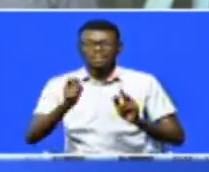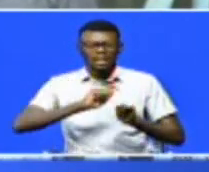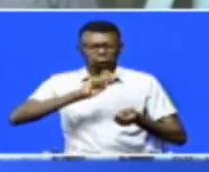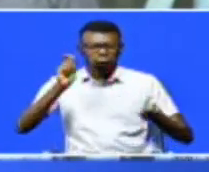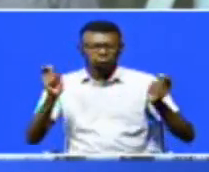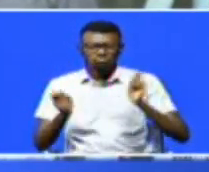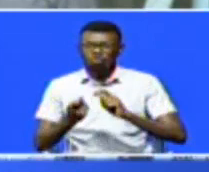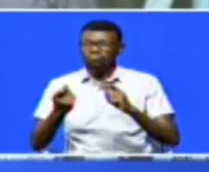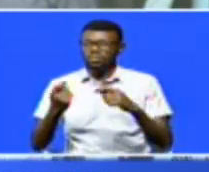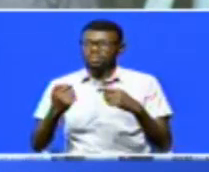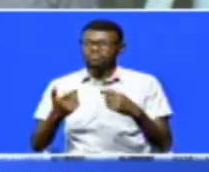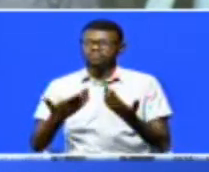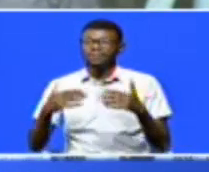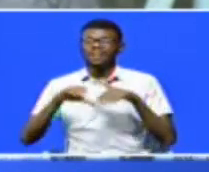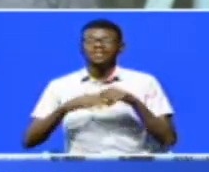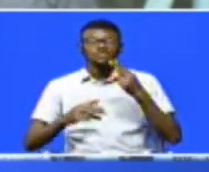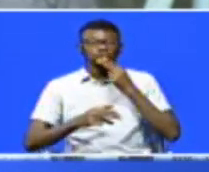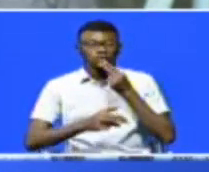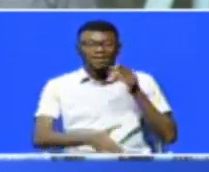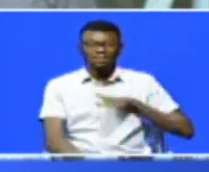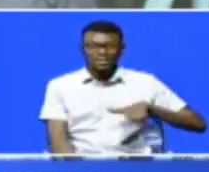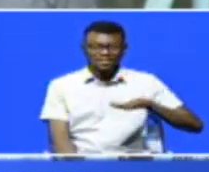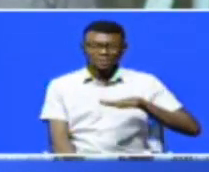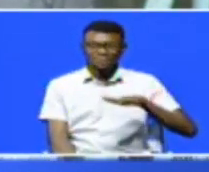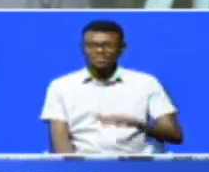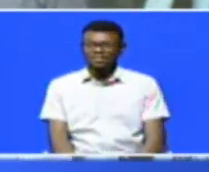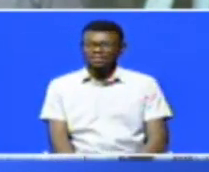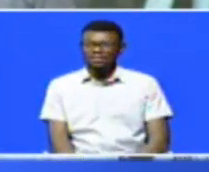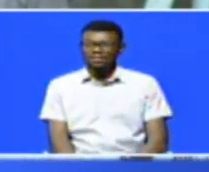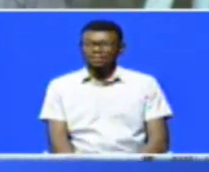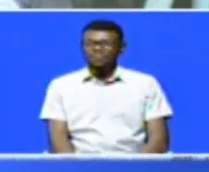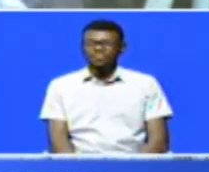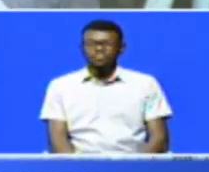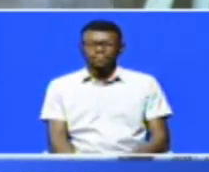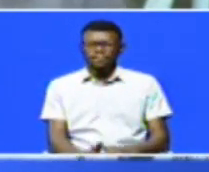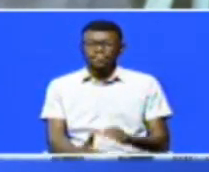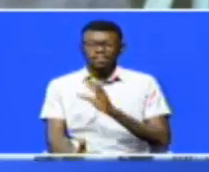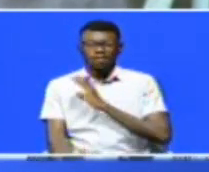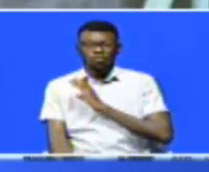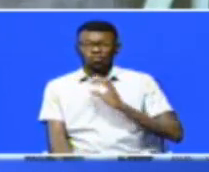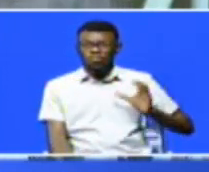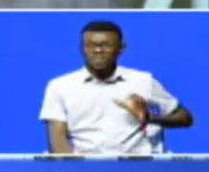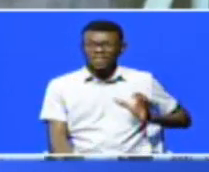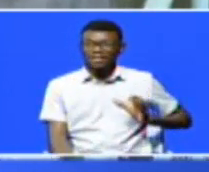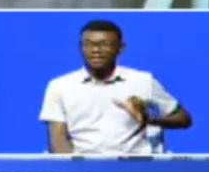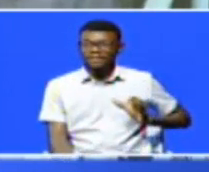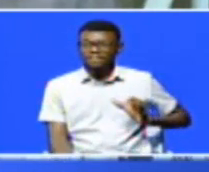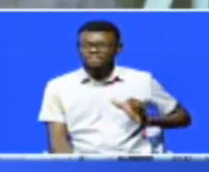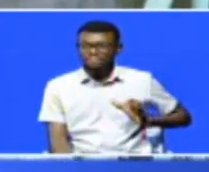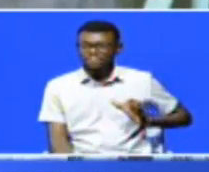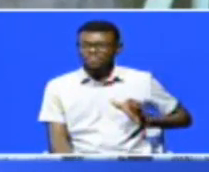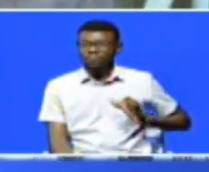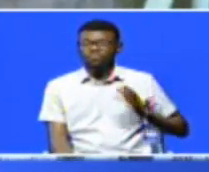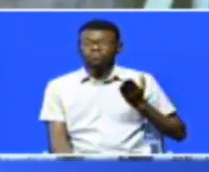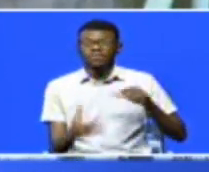reforms in the sugar industry. It is the report of this committee, launched by the President early